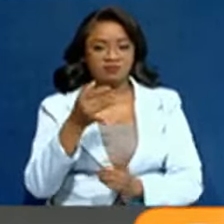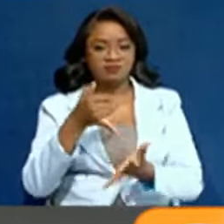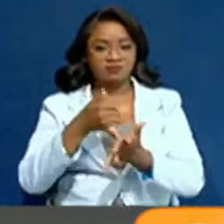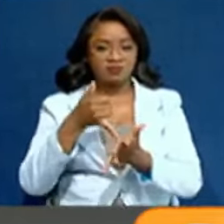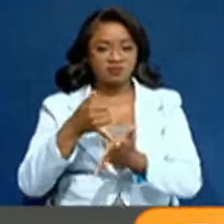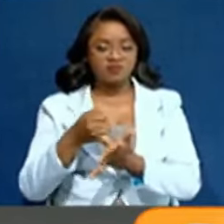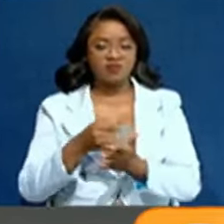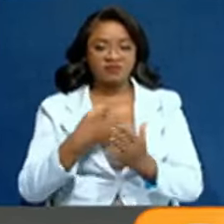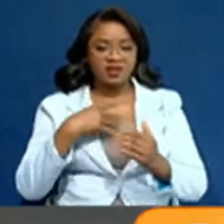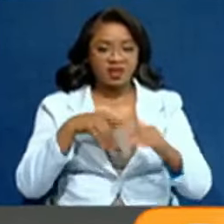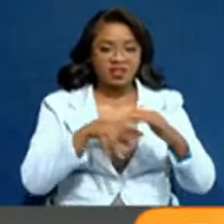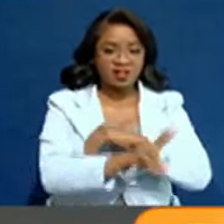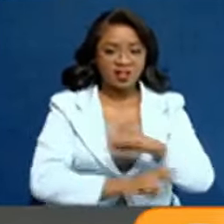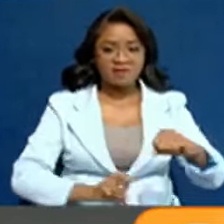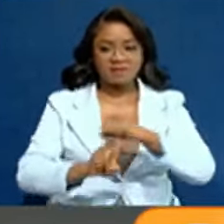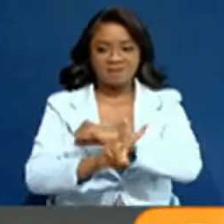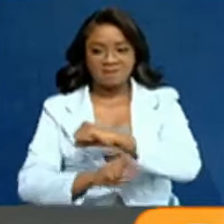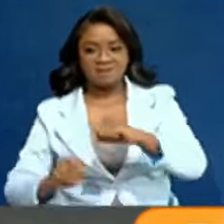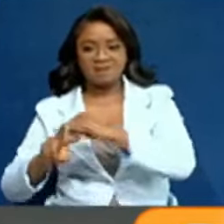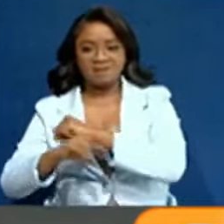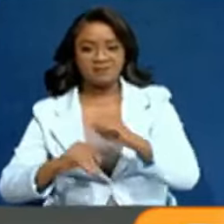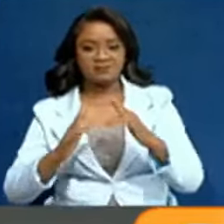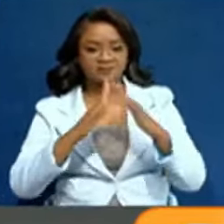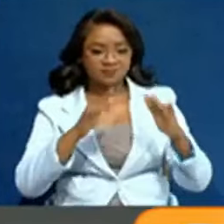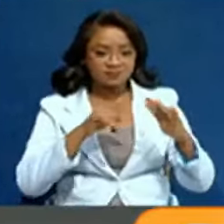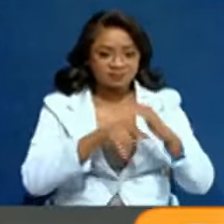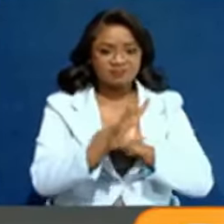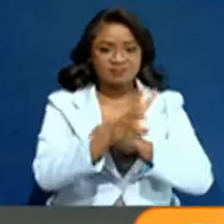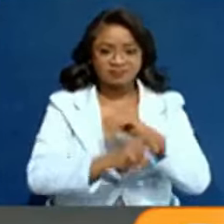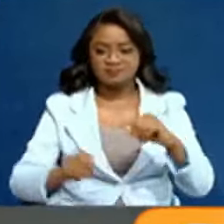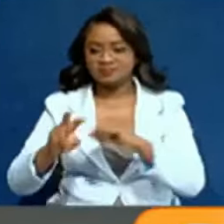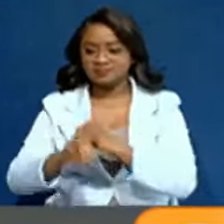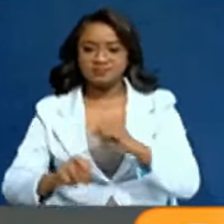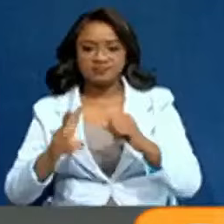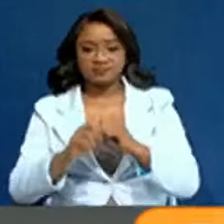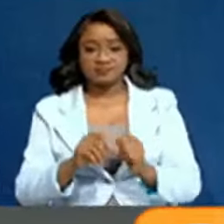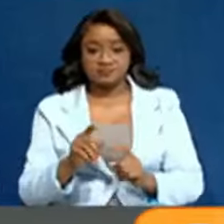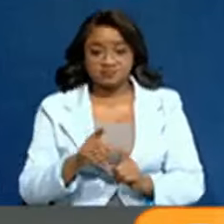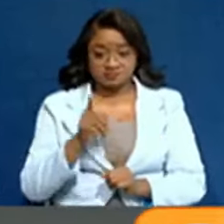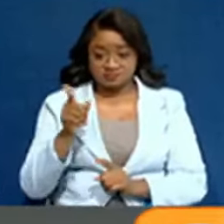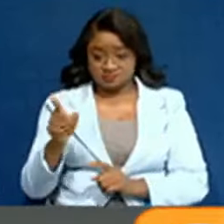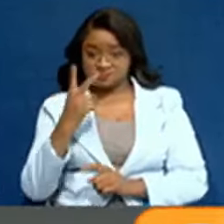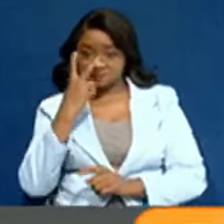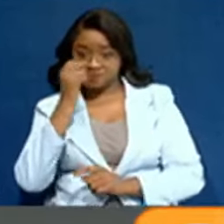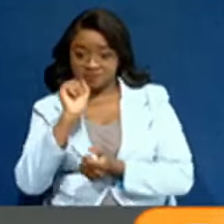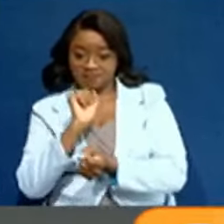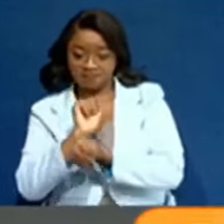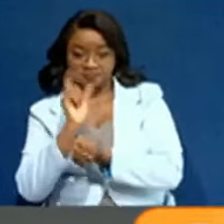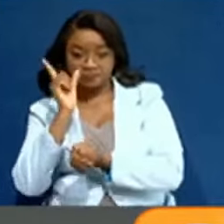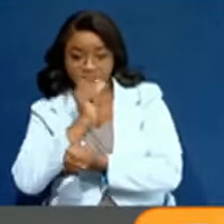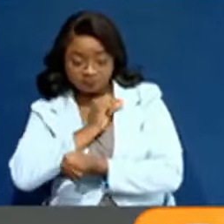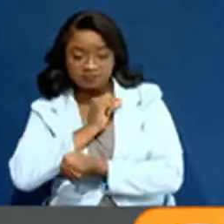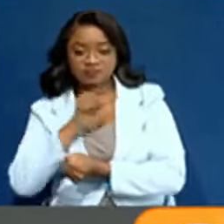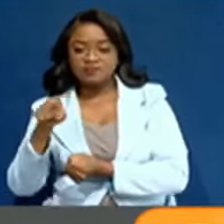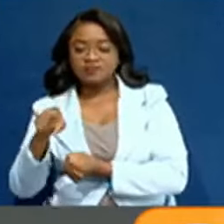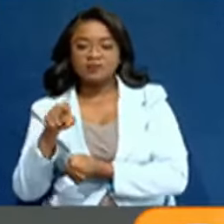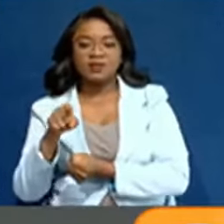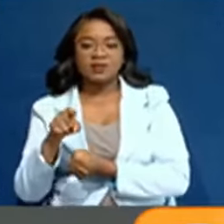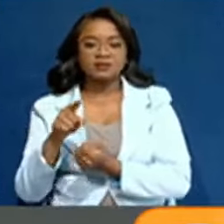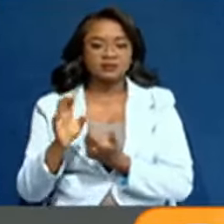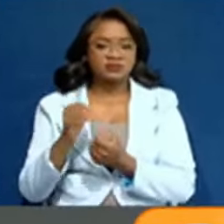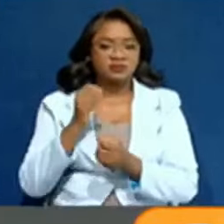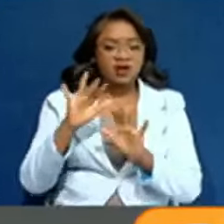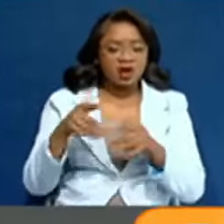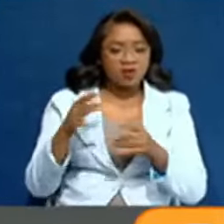break-ins in Nairobi and its environs. Police say the suspects in their custody were arrested in a joint operation following investigations